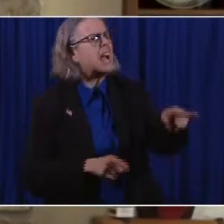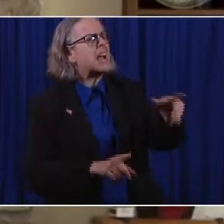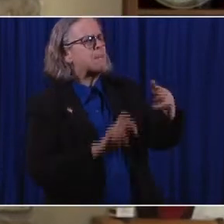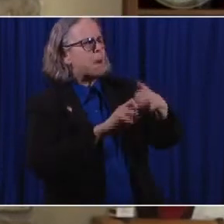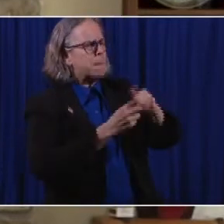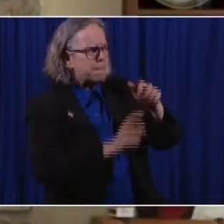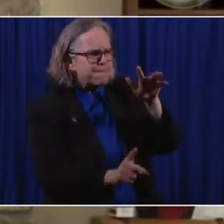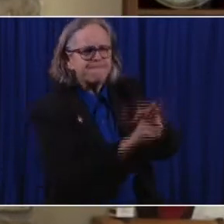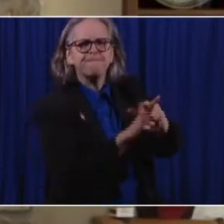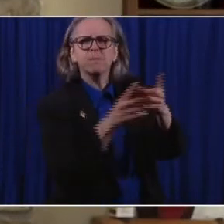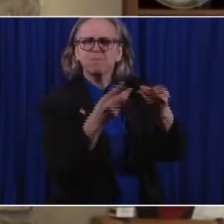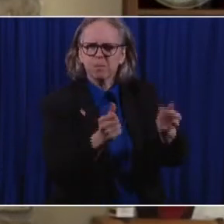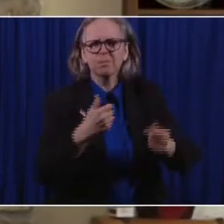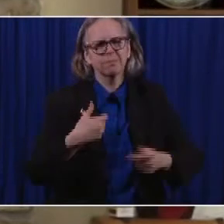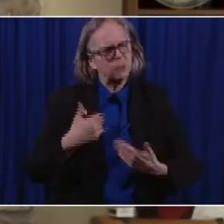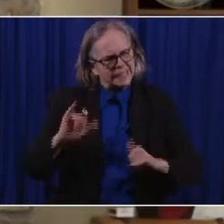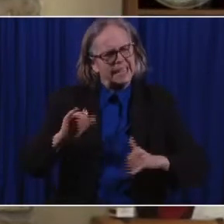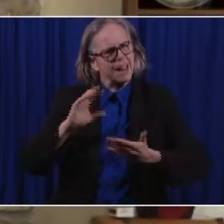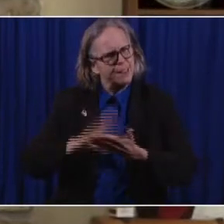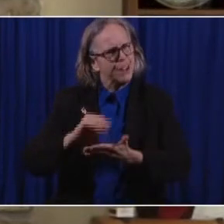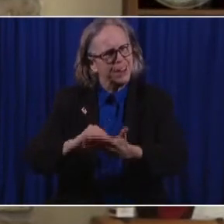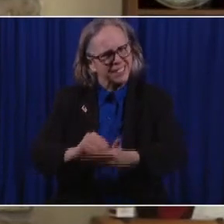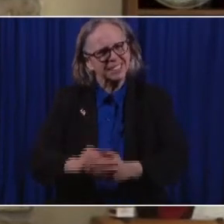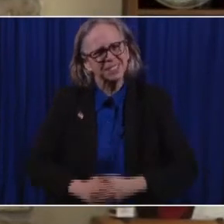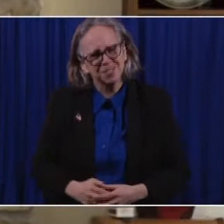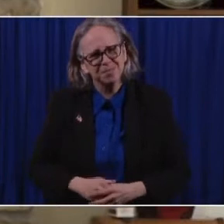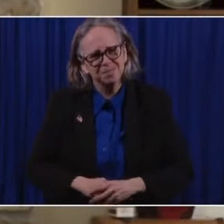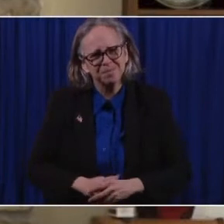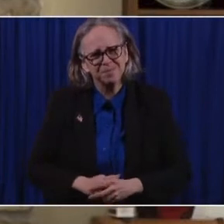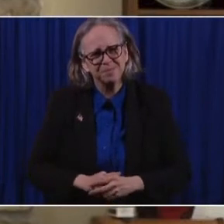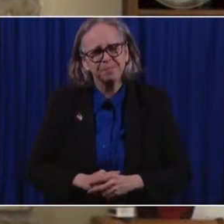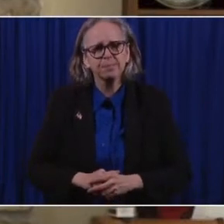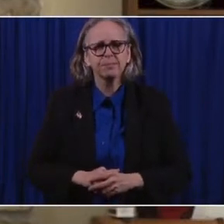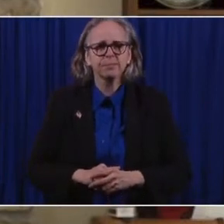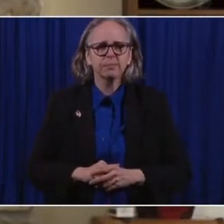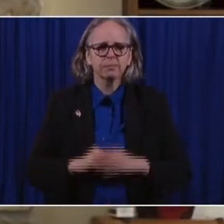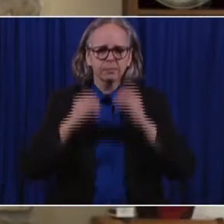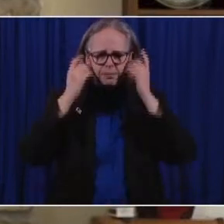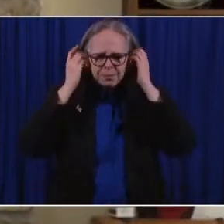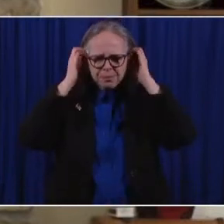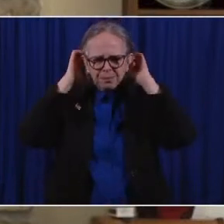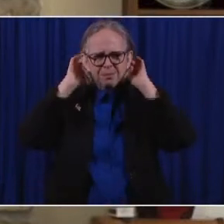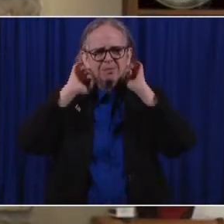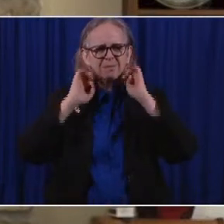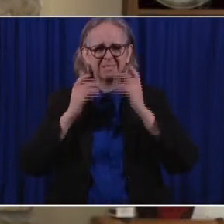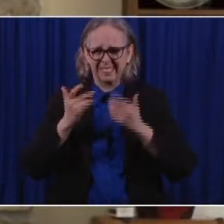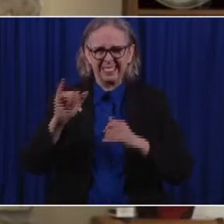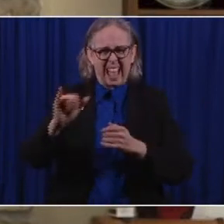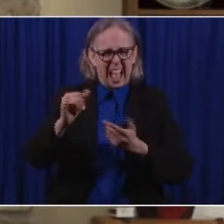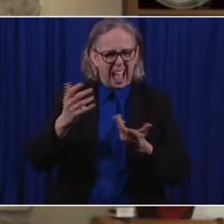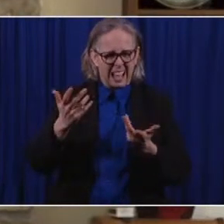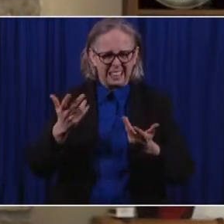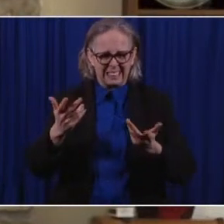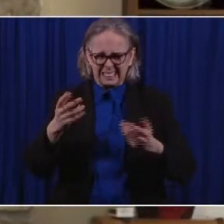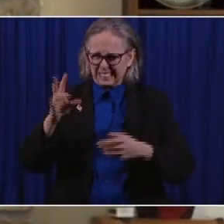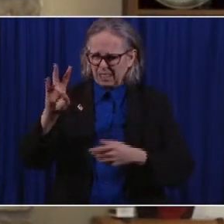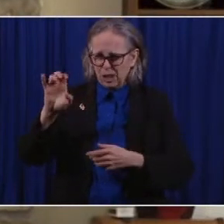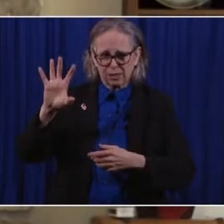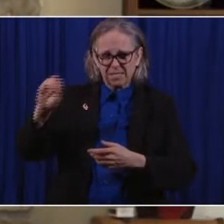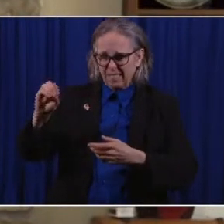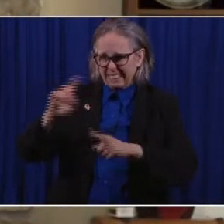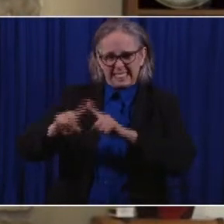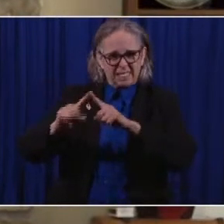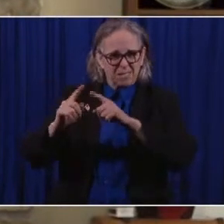us to do this decentralization and do 750 sites across the state of Ohio is equity,